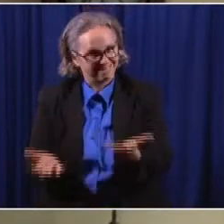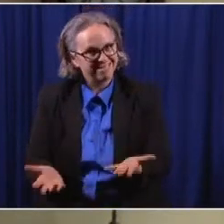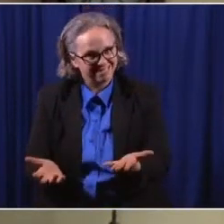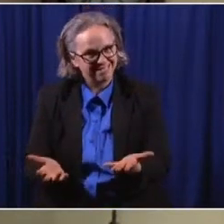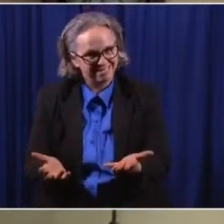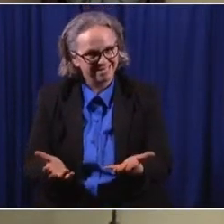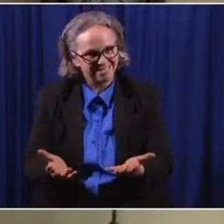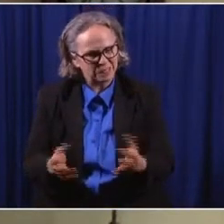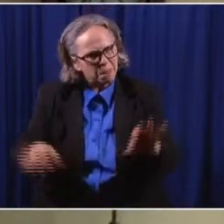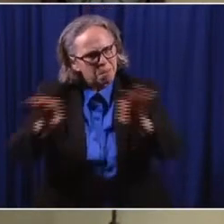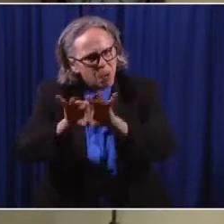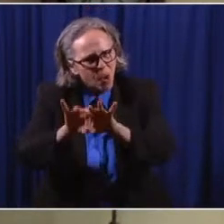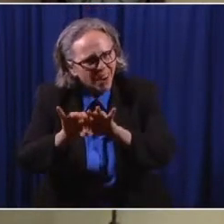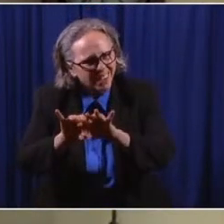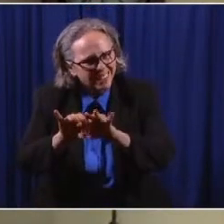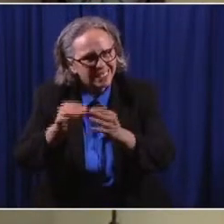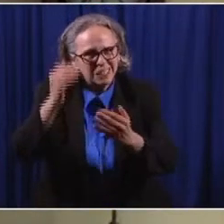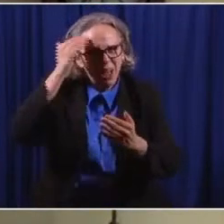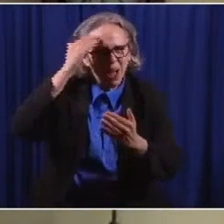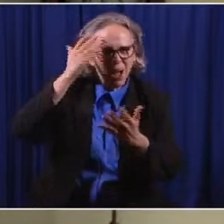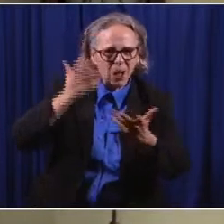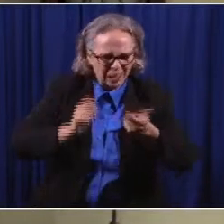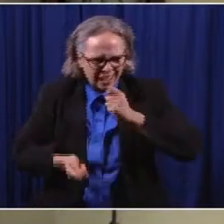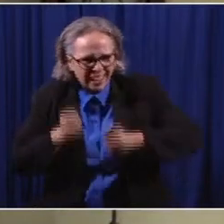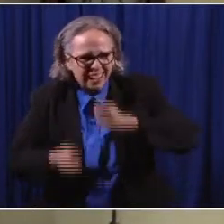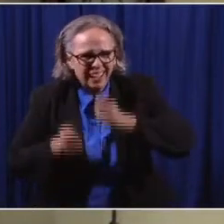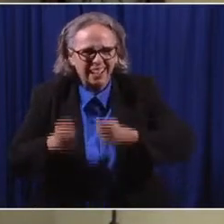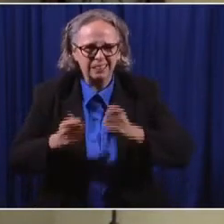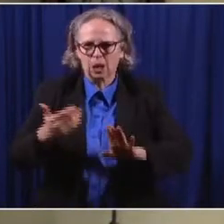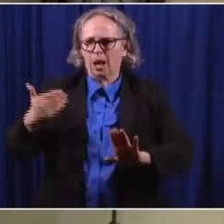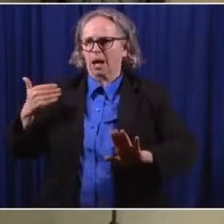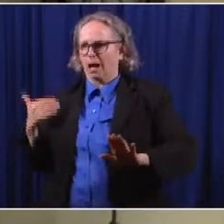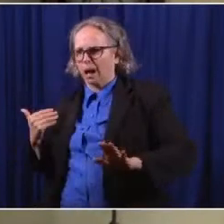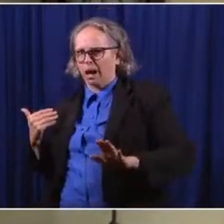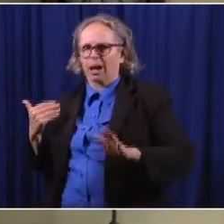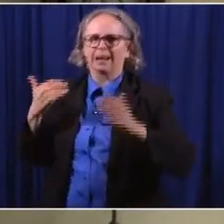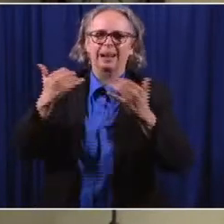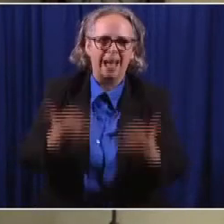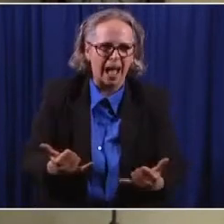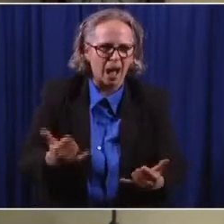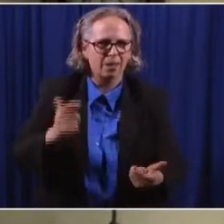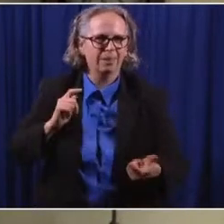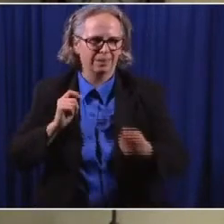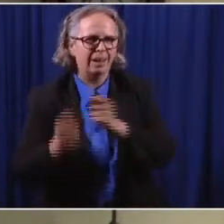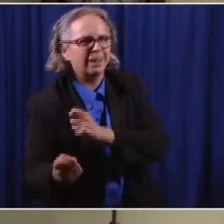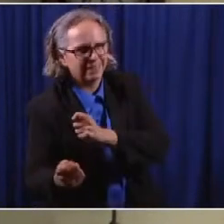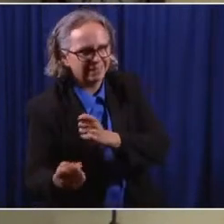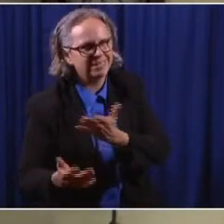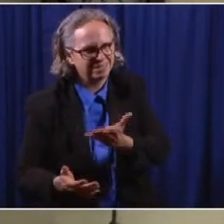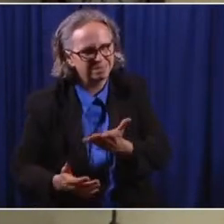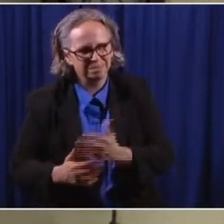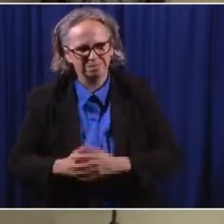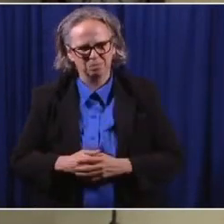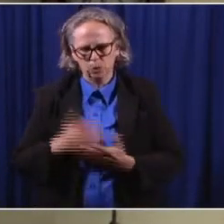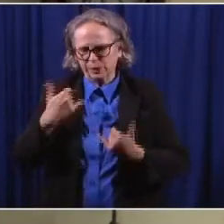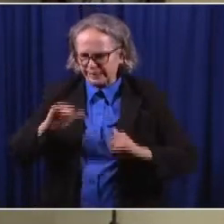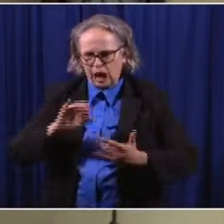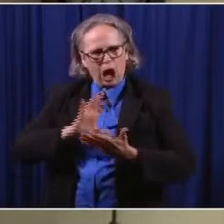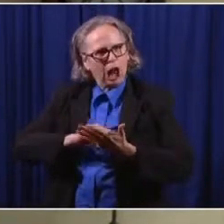huge. And so, what we have tried to do, what I've tried to do as your governor, is to